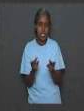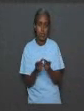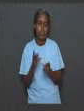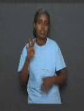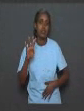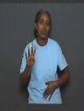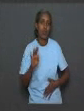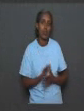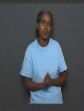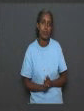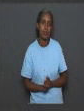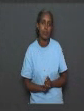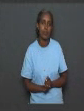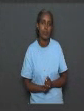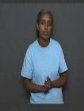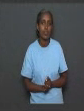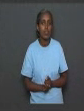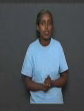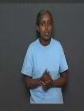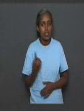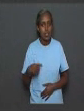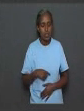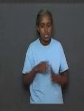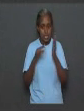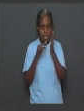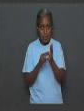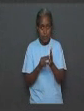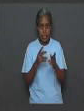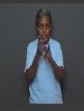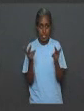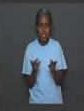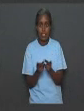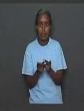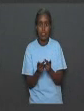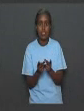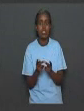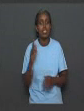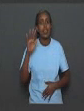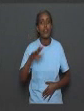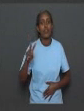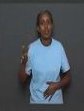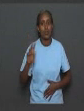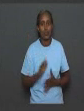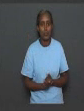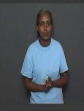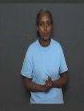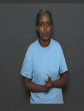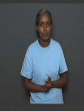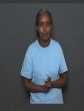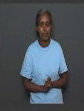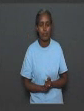event space is 4, whereas our sample space is